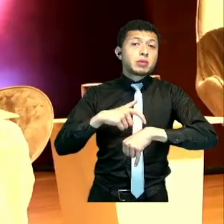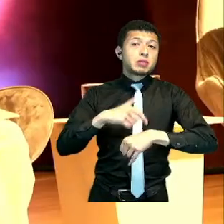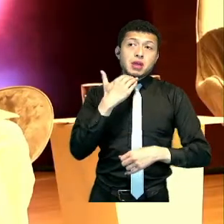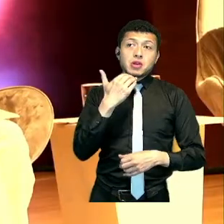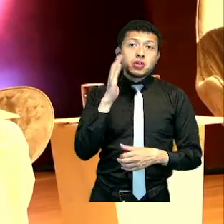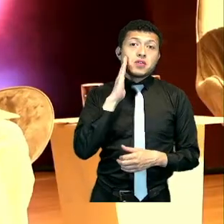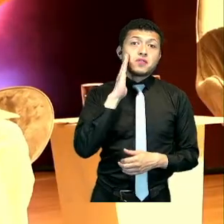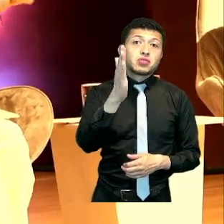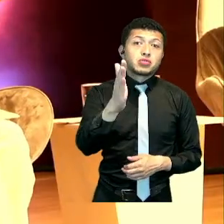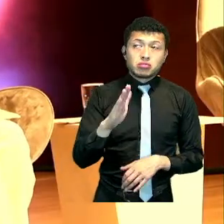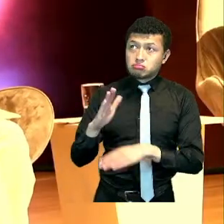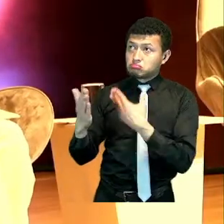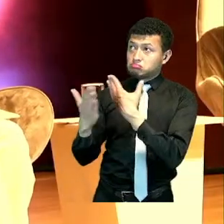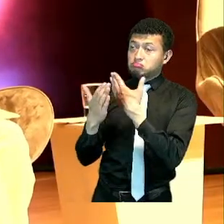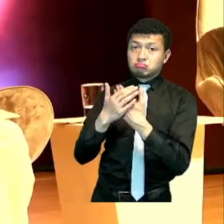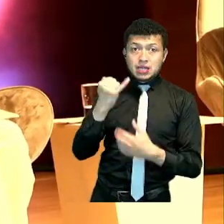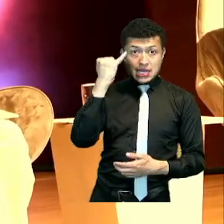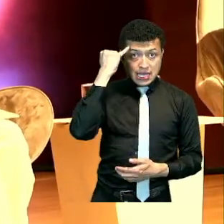engage in